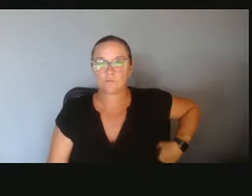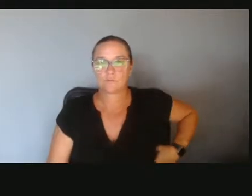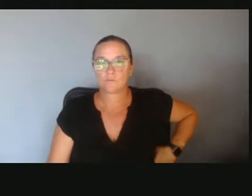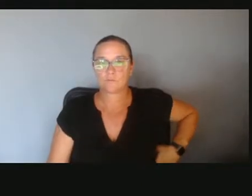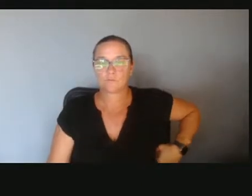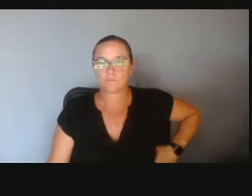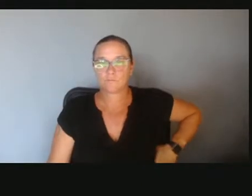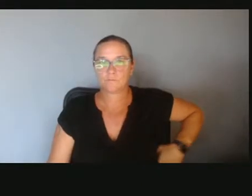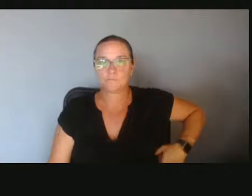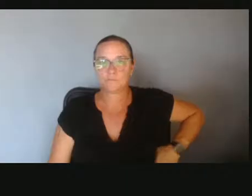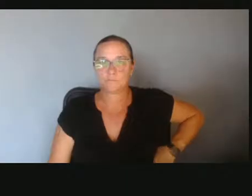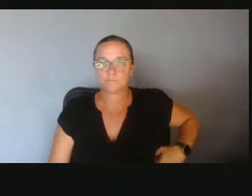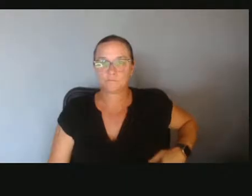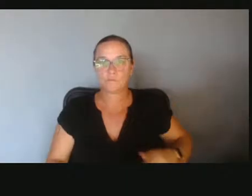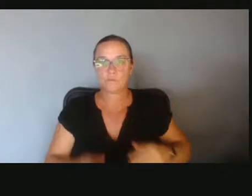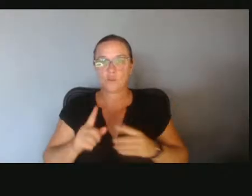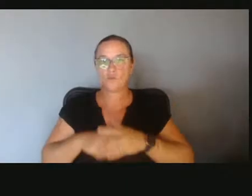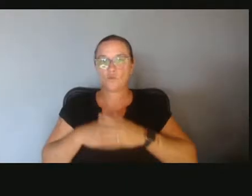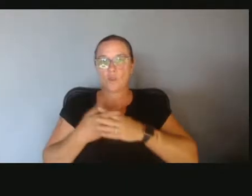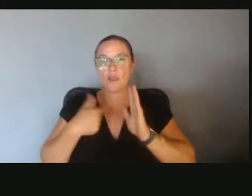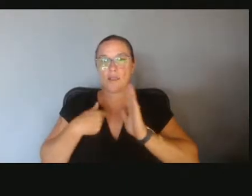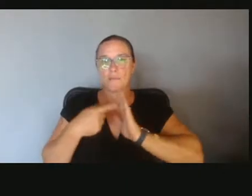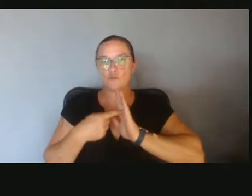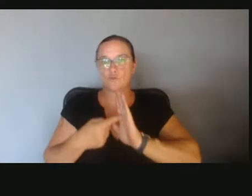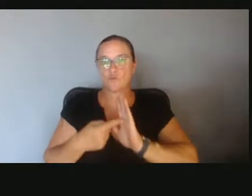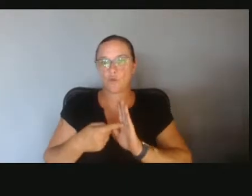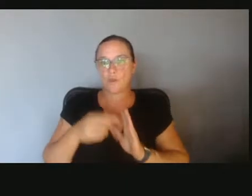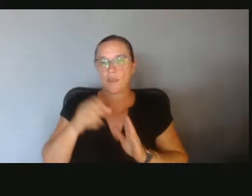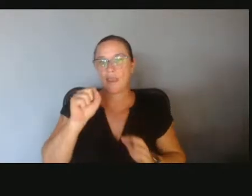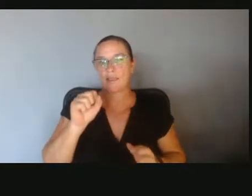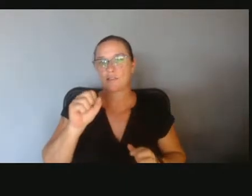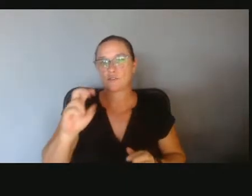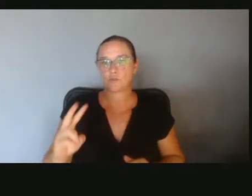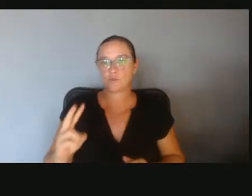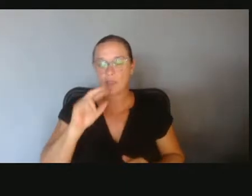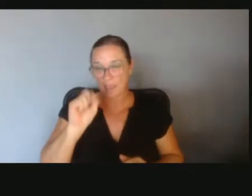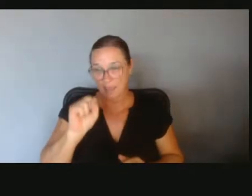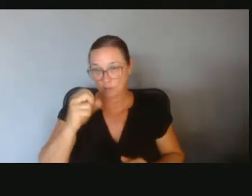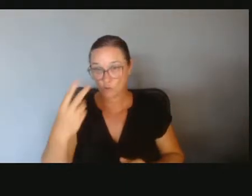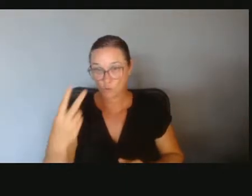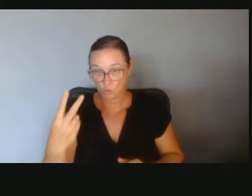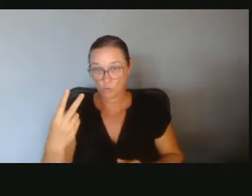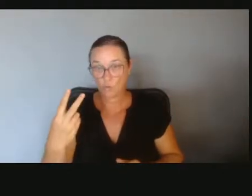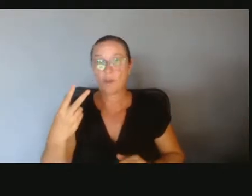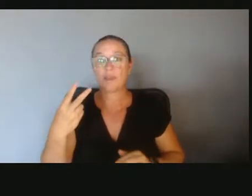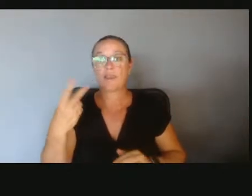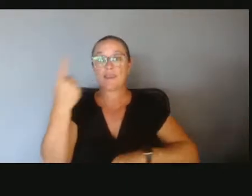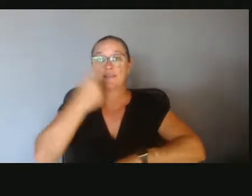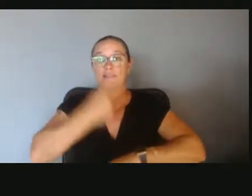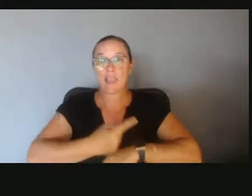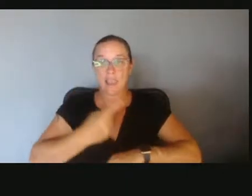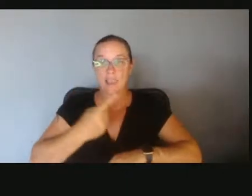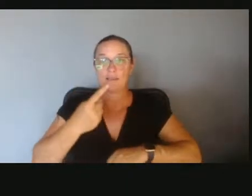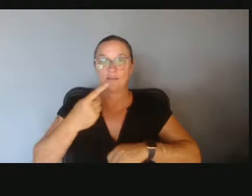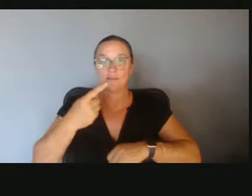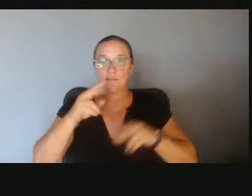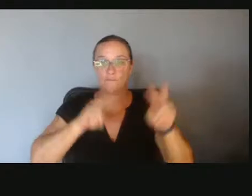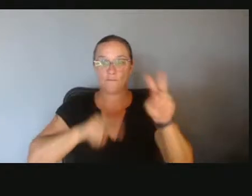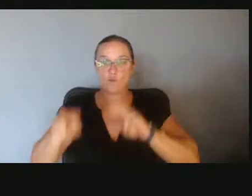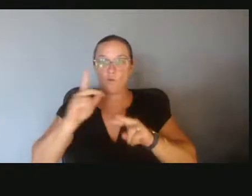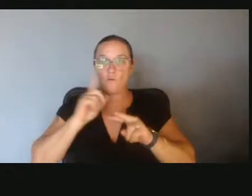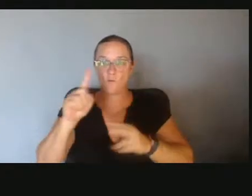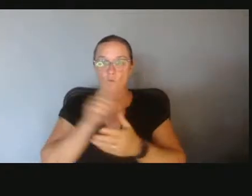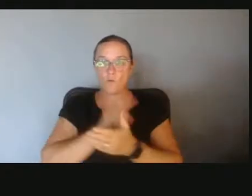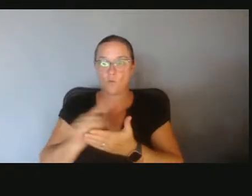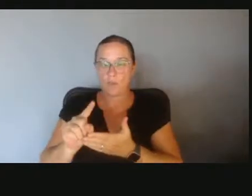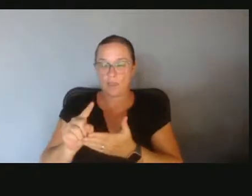And to start off here, I'll play you guys the S2 camera daytime views over the last week. And primarily while we